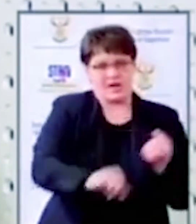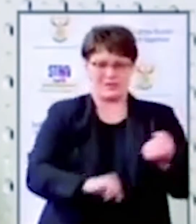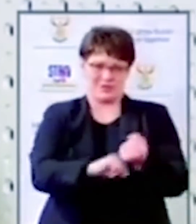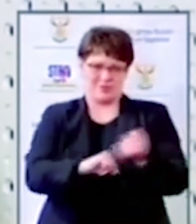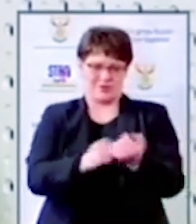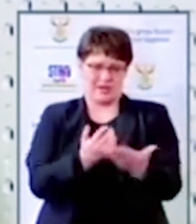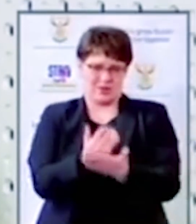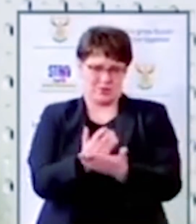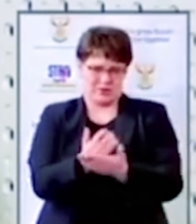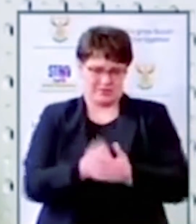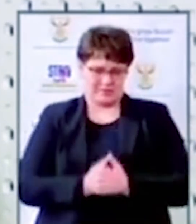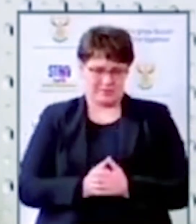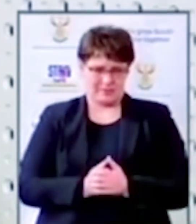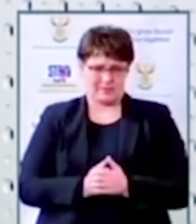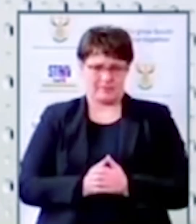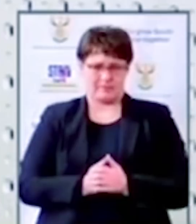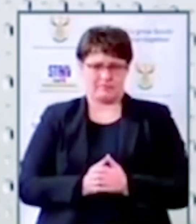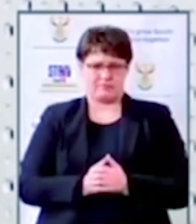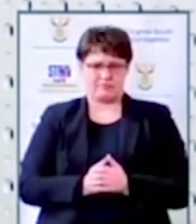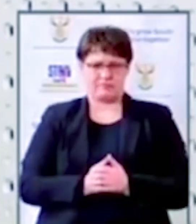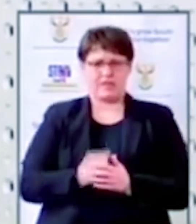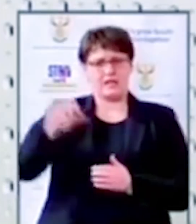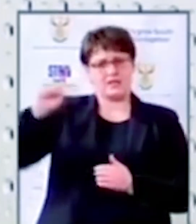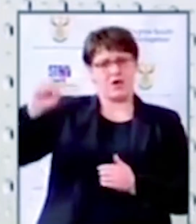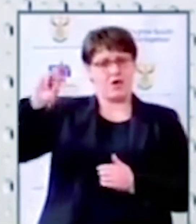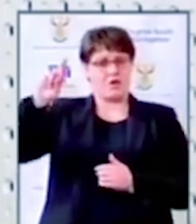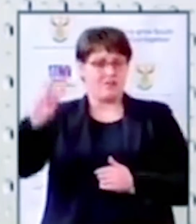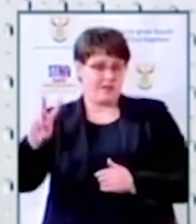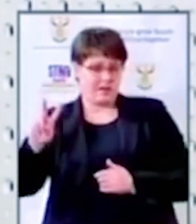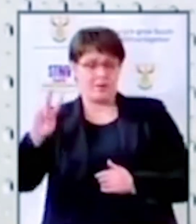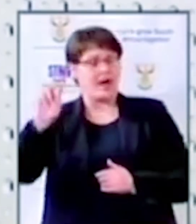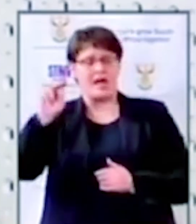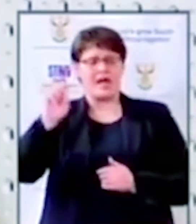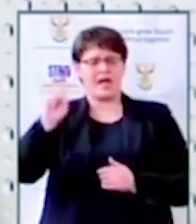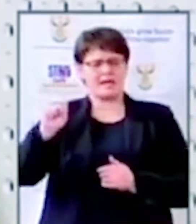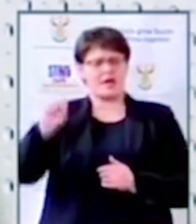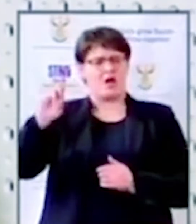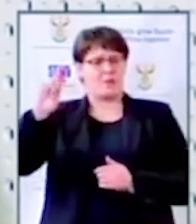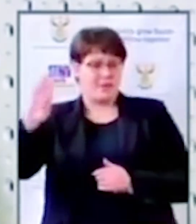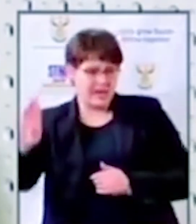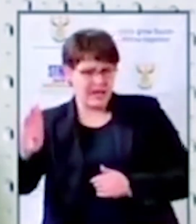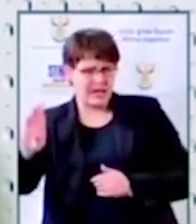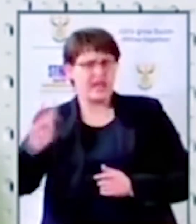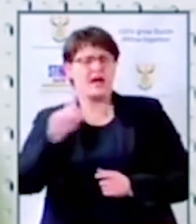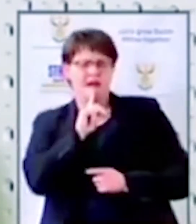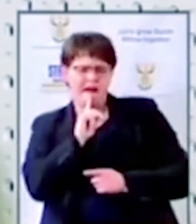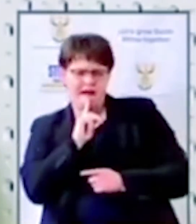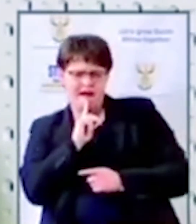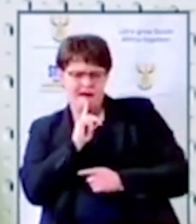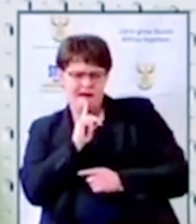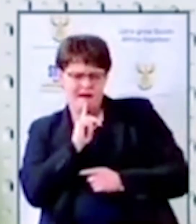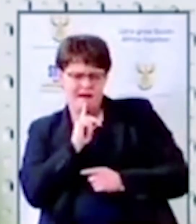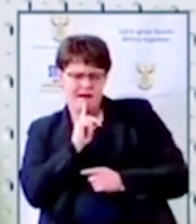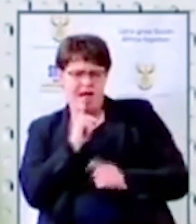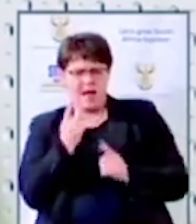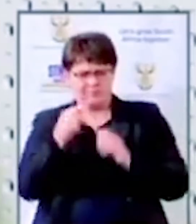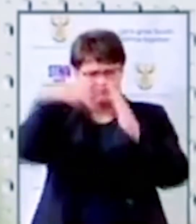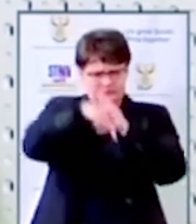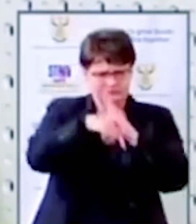economy. The South African Reserve Bank has also supported liquidity in the domestic bond